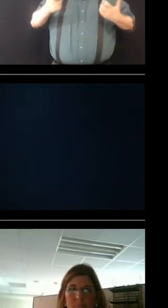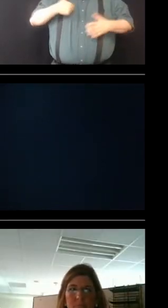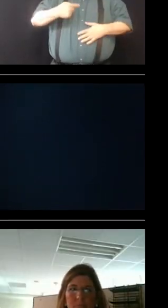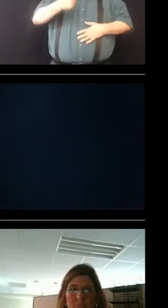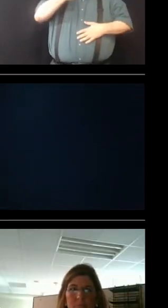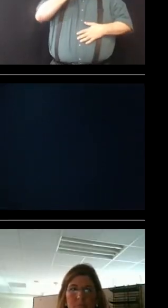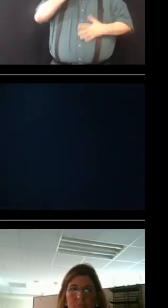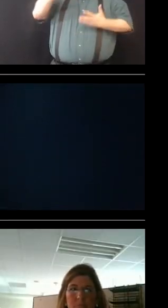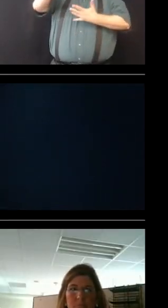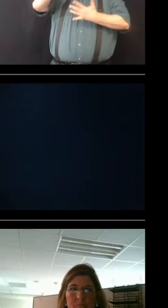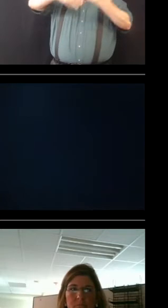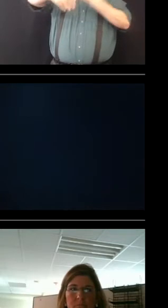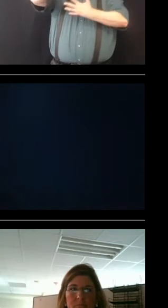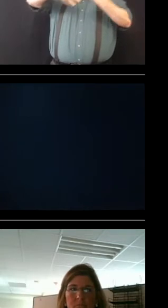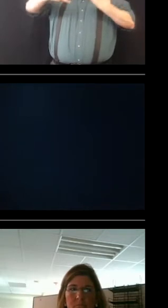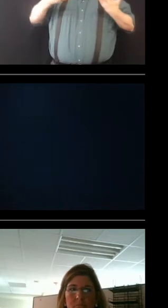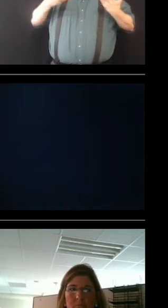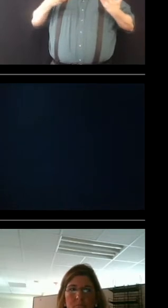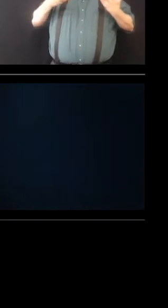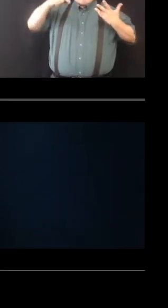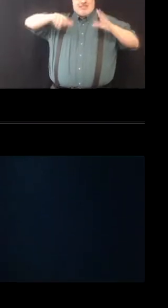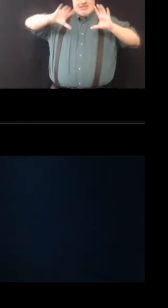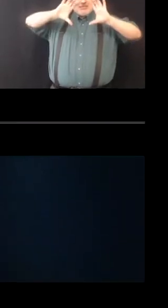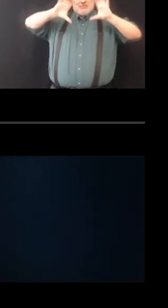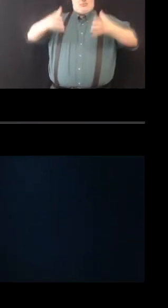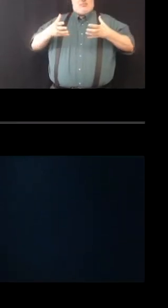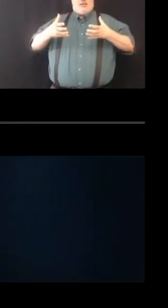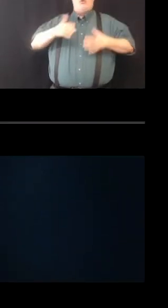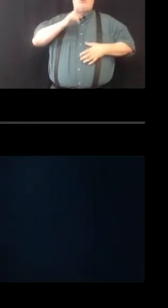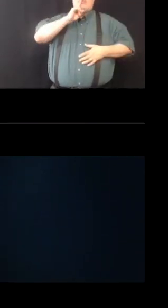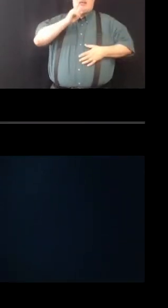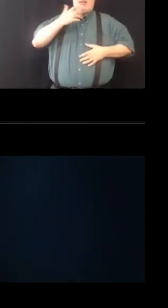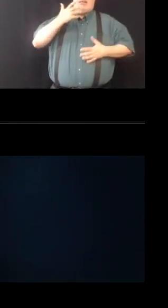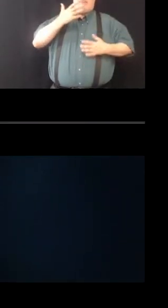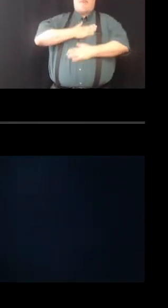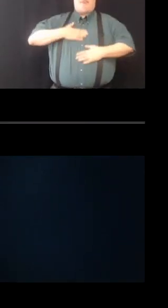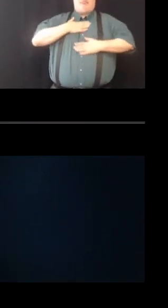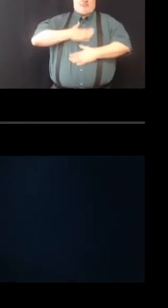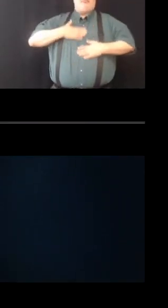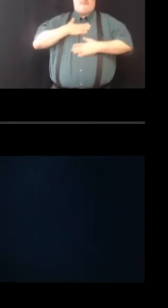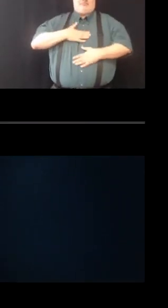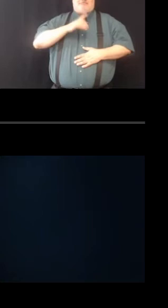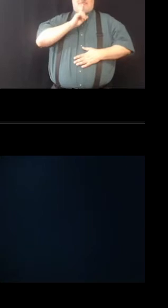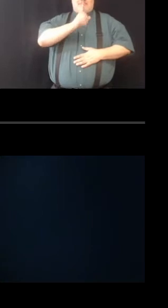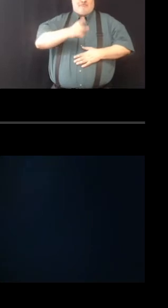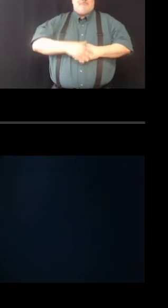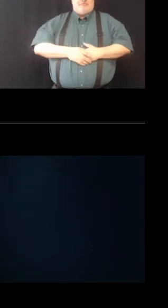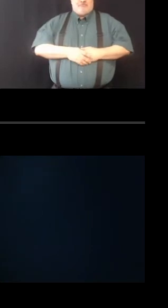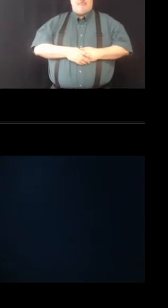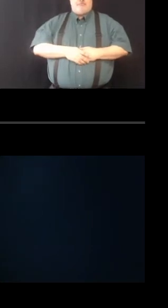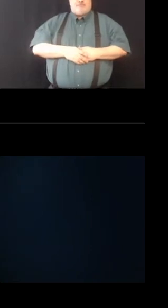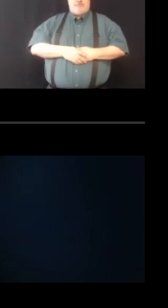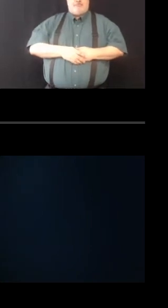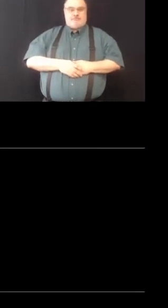being part of this gathering because it's one of my favorite. It's when we recognize people that have had